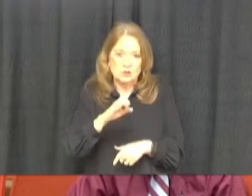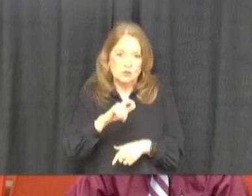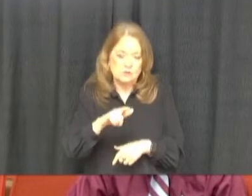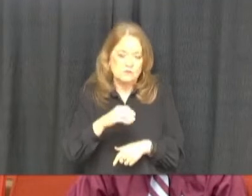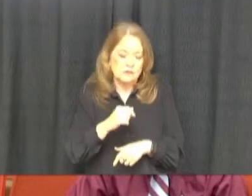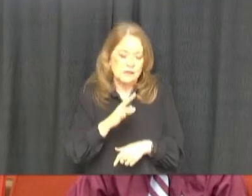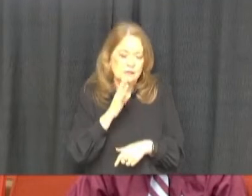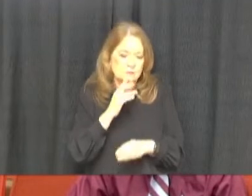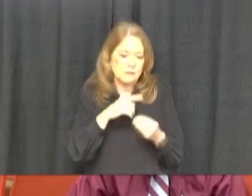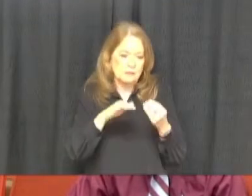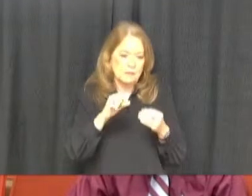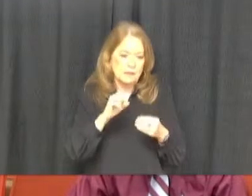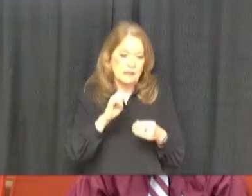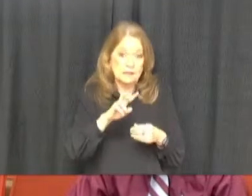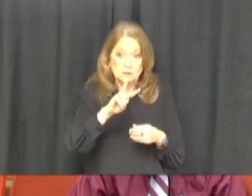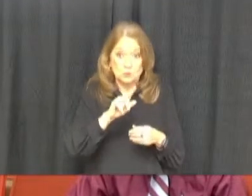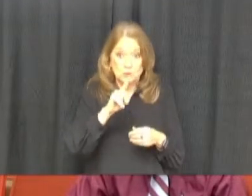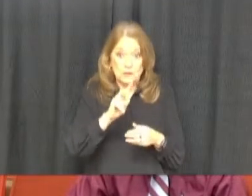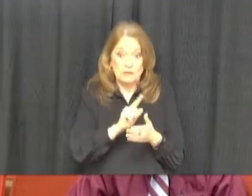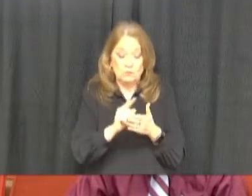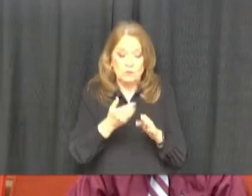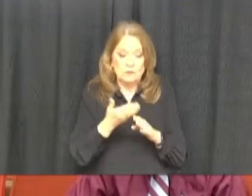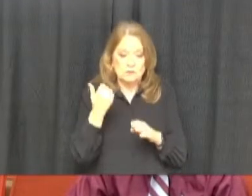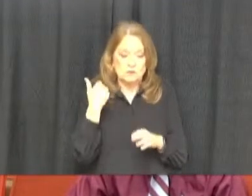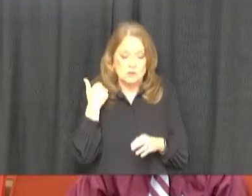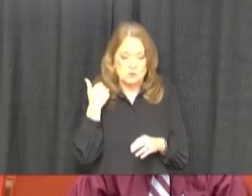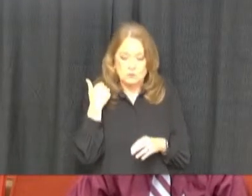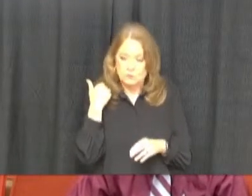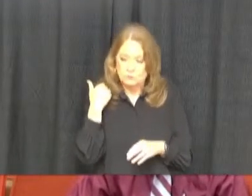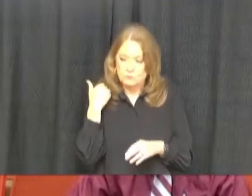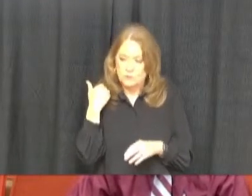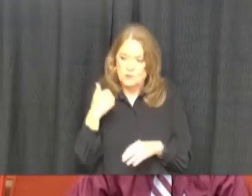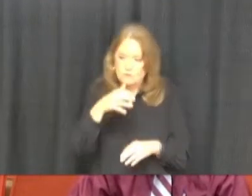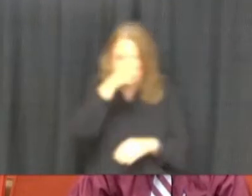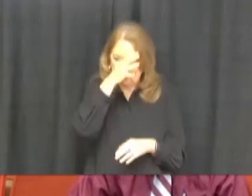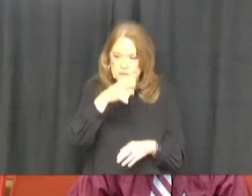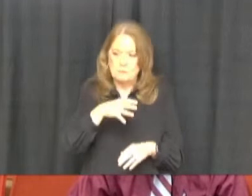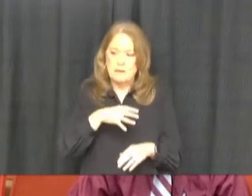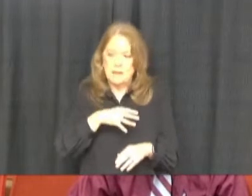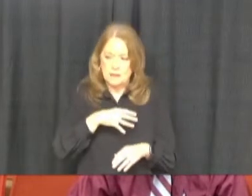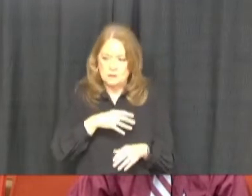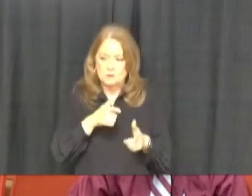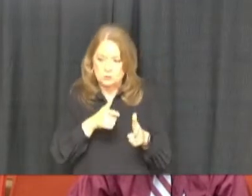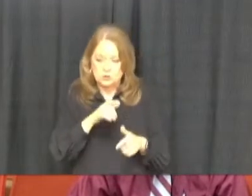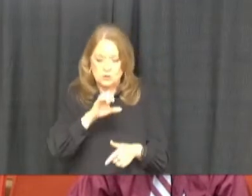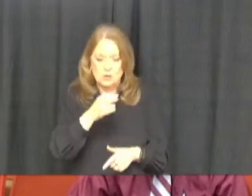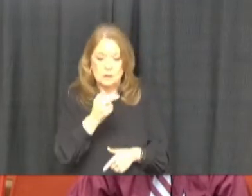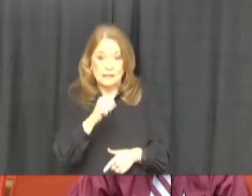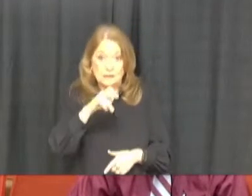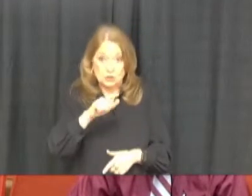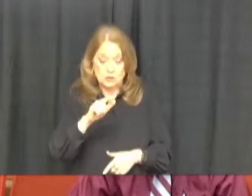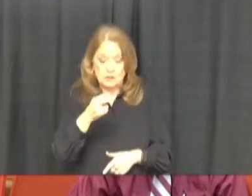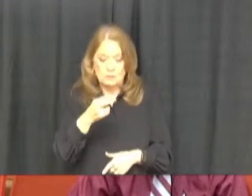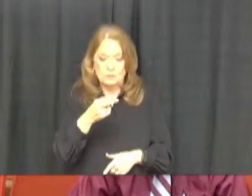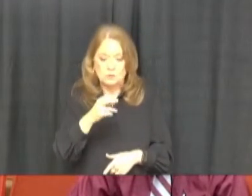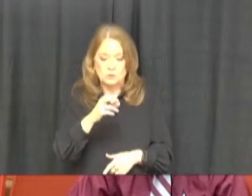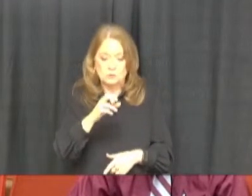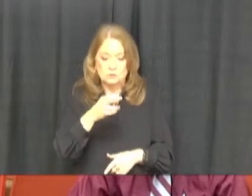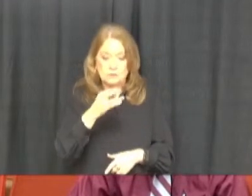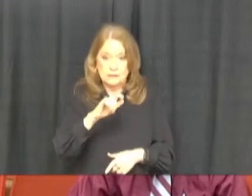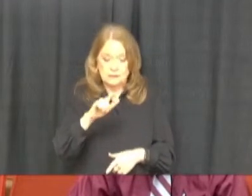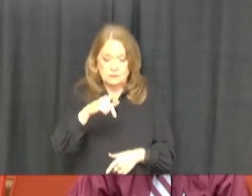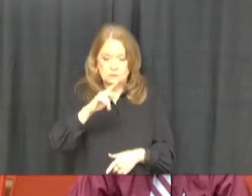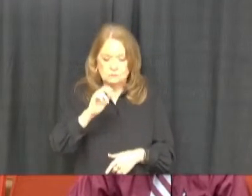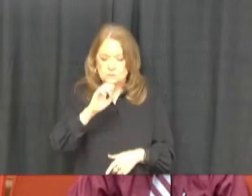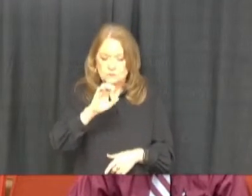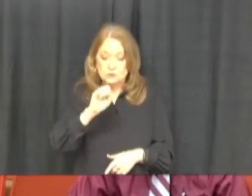case 2.5 weeks ago, Chapel Street Apartments. A young man was shot. And within 4 hours, based